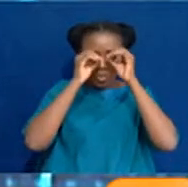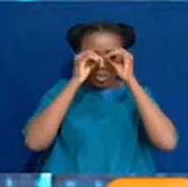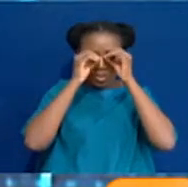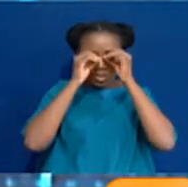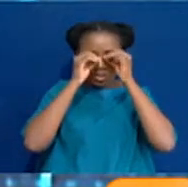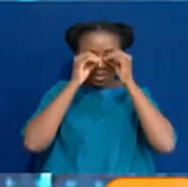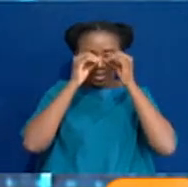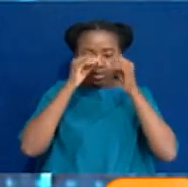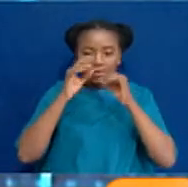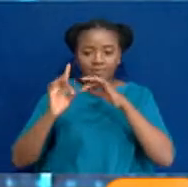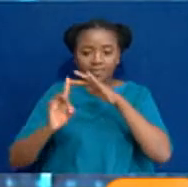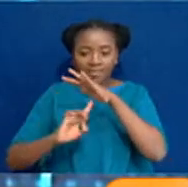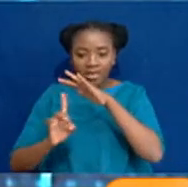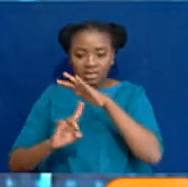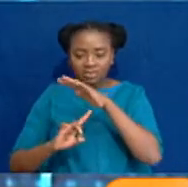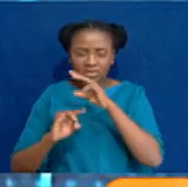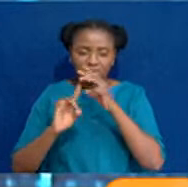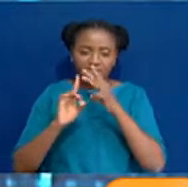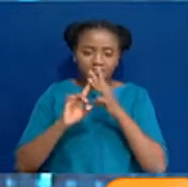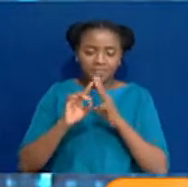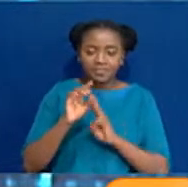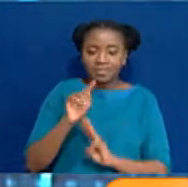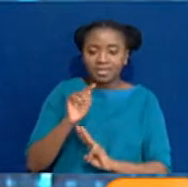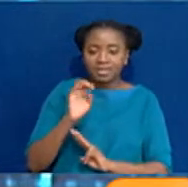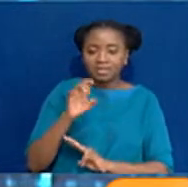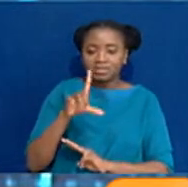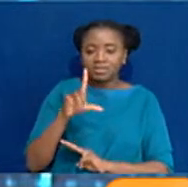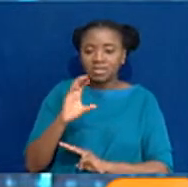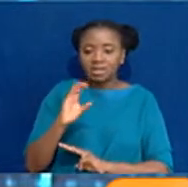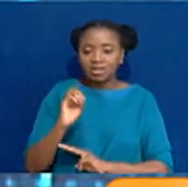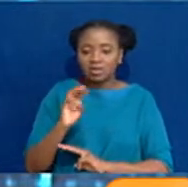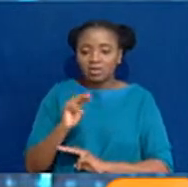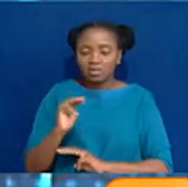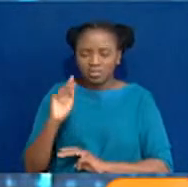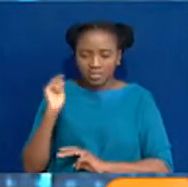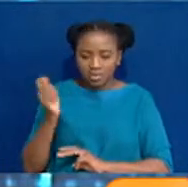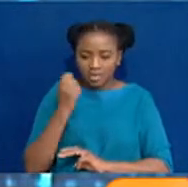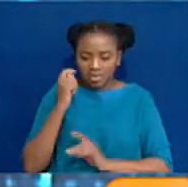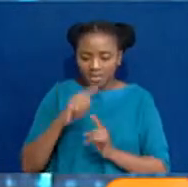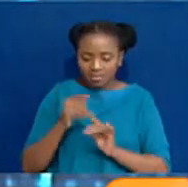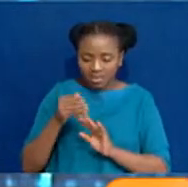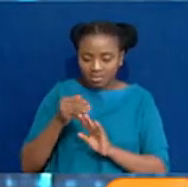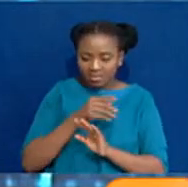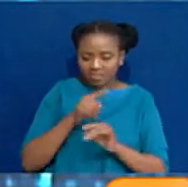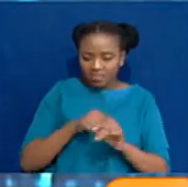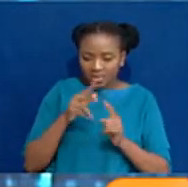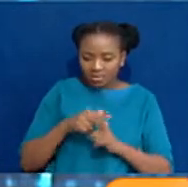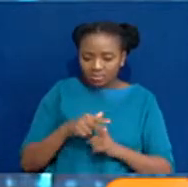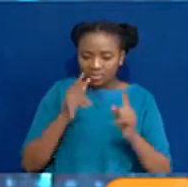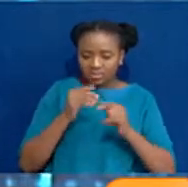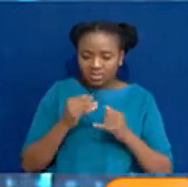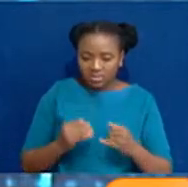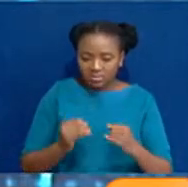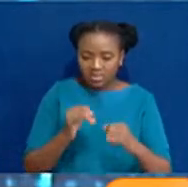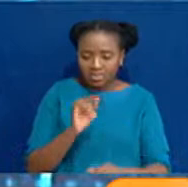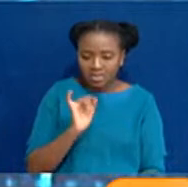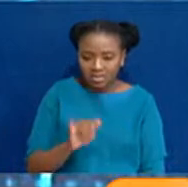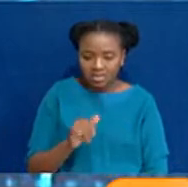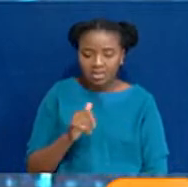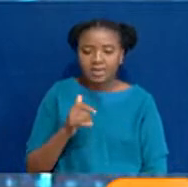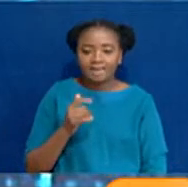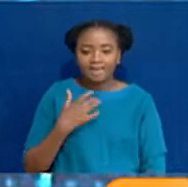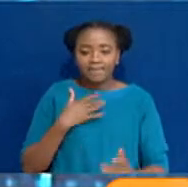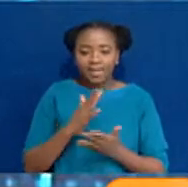what happened in the course of implementation of this program, there are certain issues which were raised with respect to conformity to the